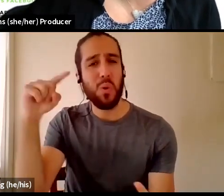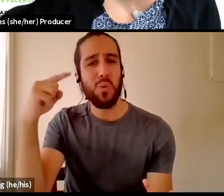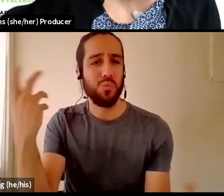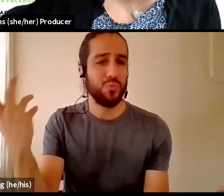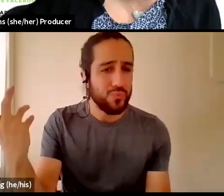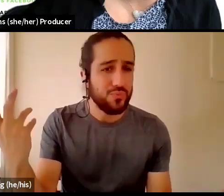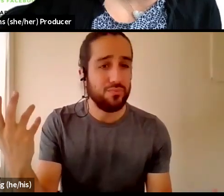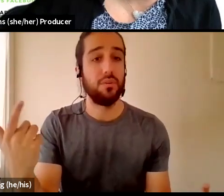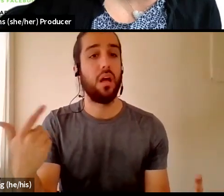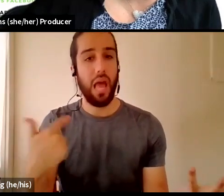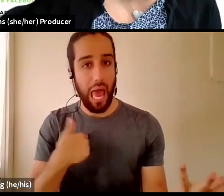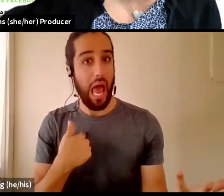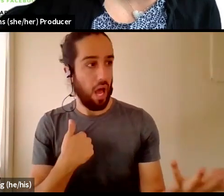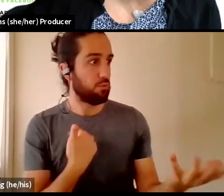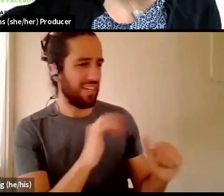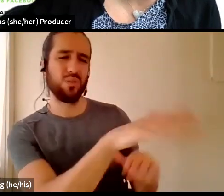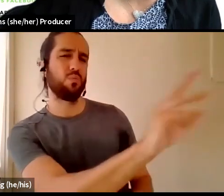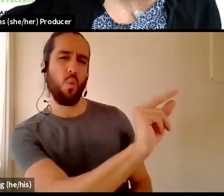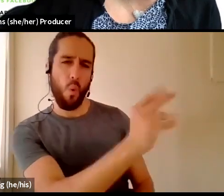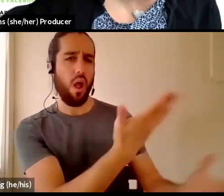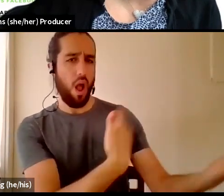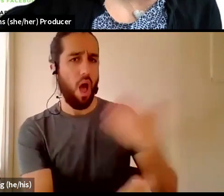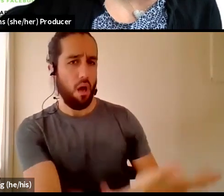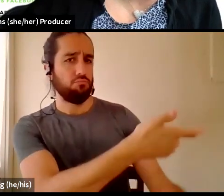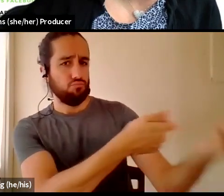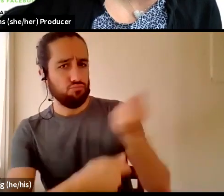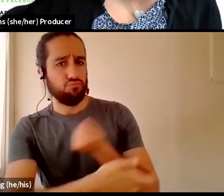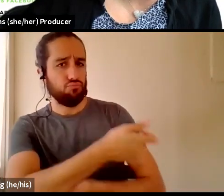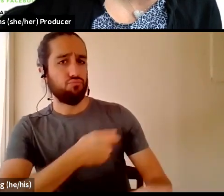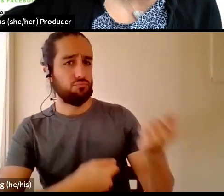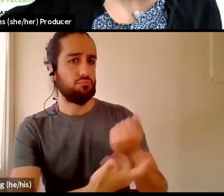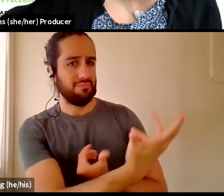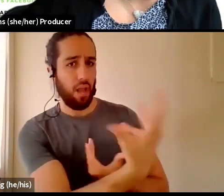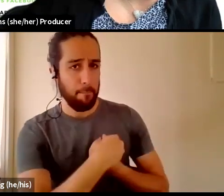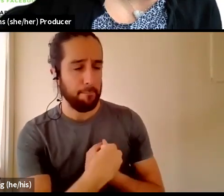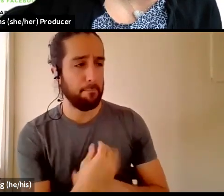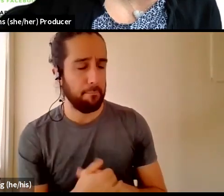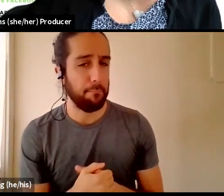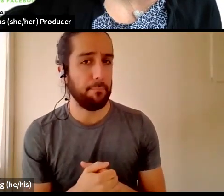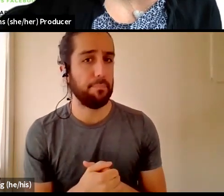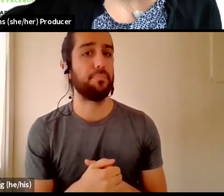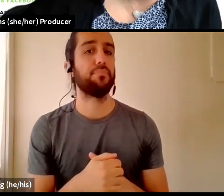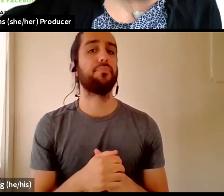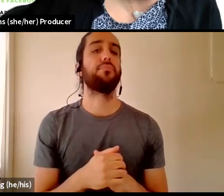me trying to say, no, come on in, come into it. And that,